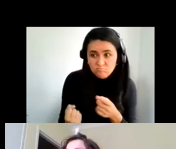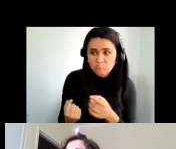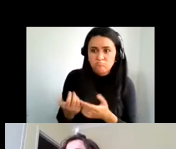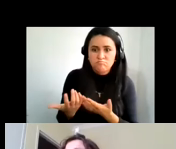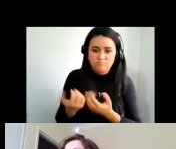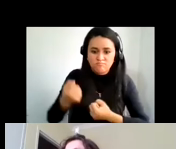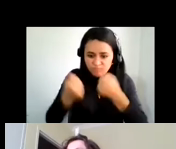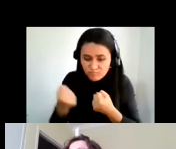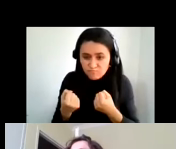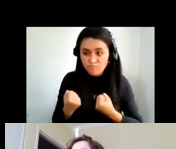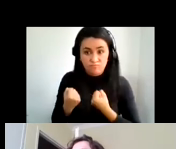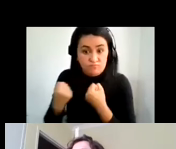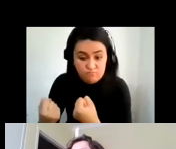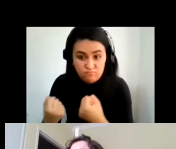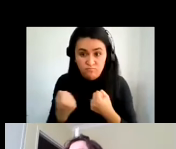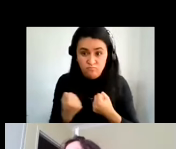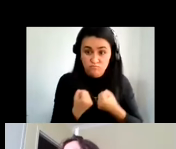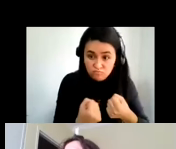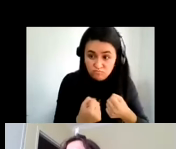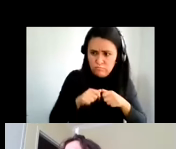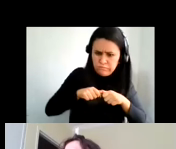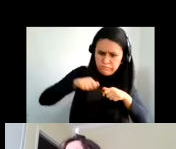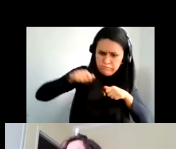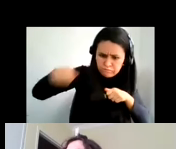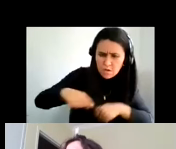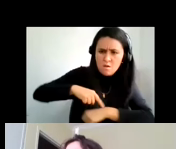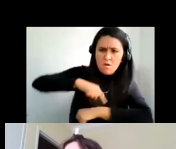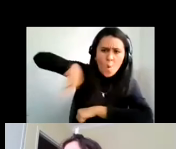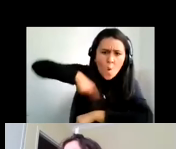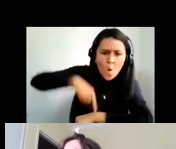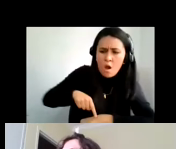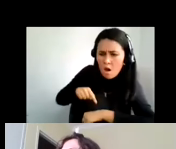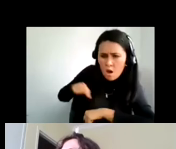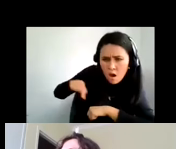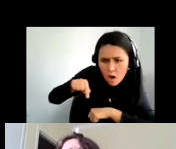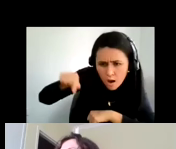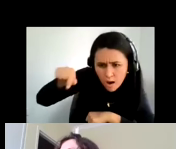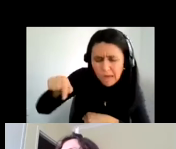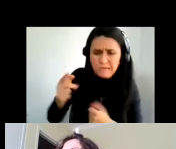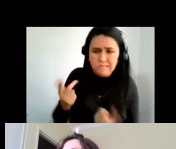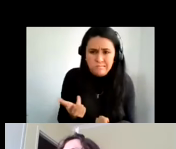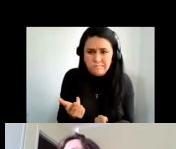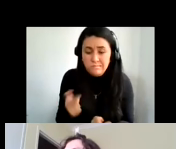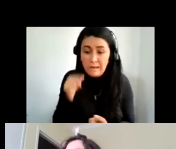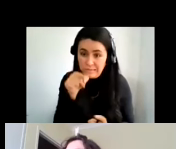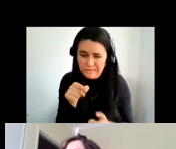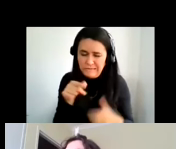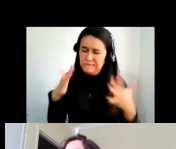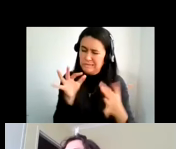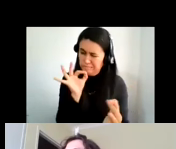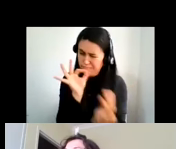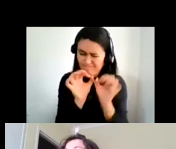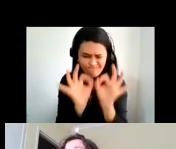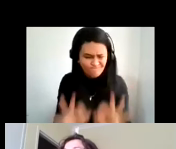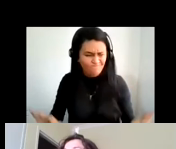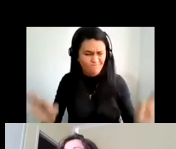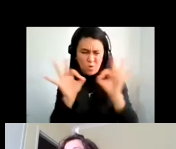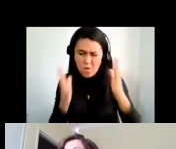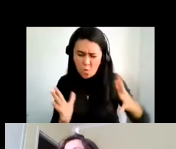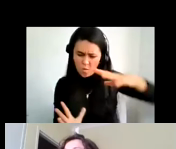at different geographical landscape barriers, road quality. And